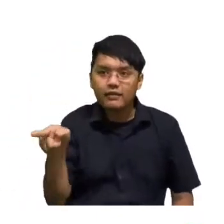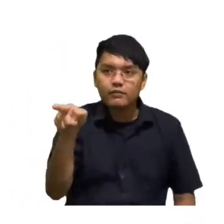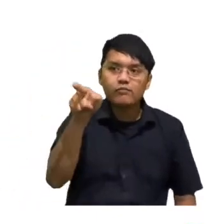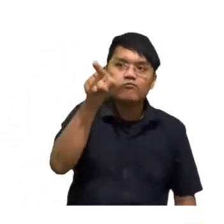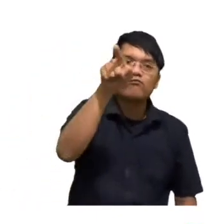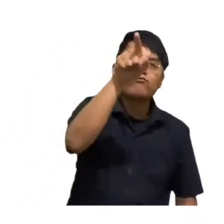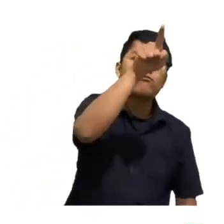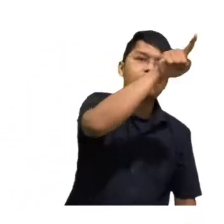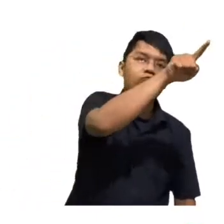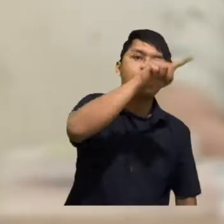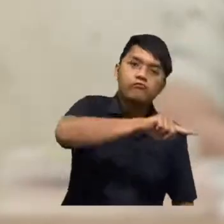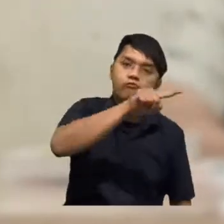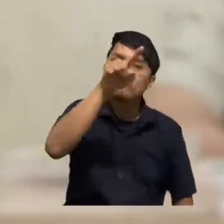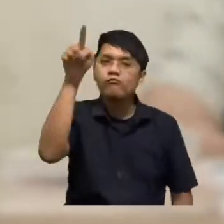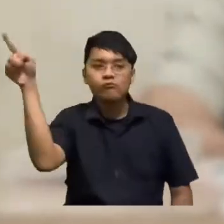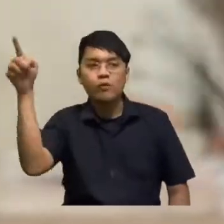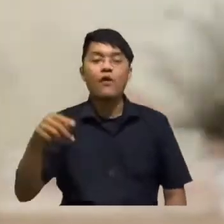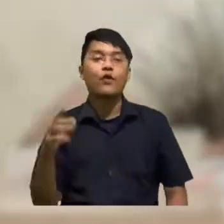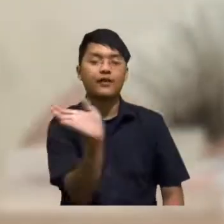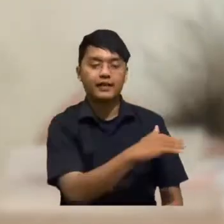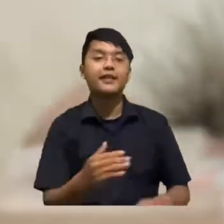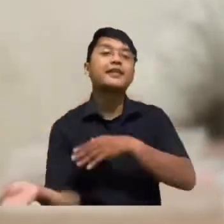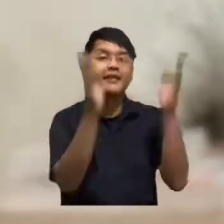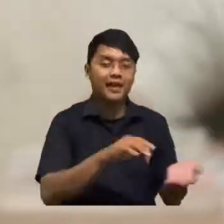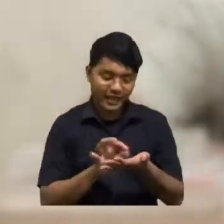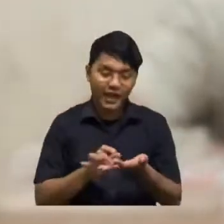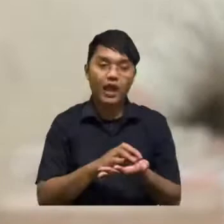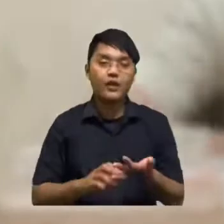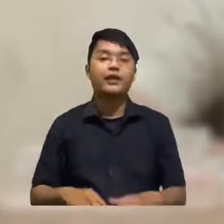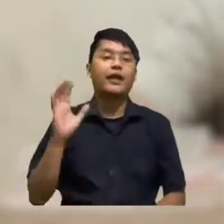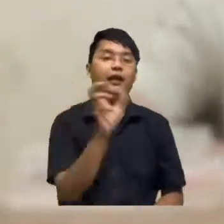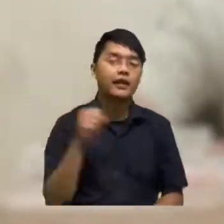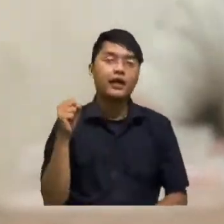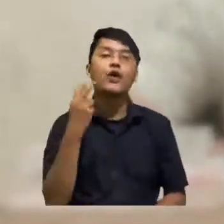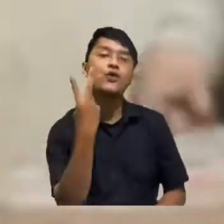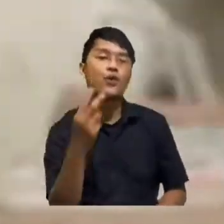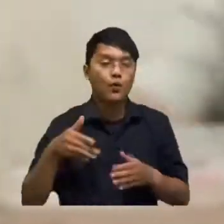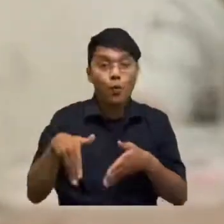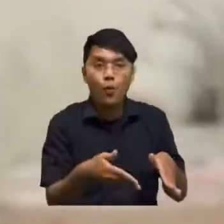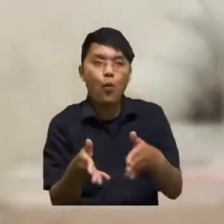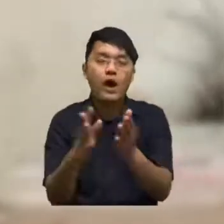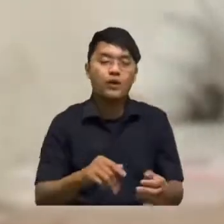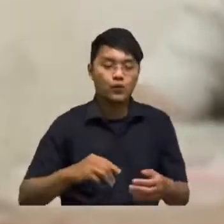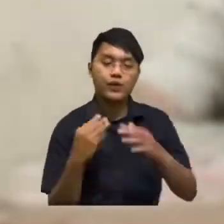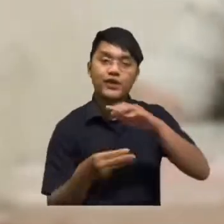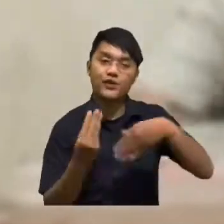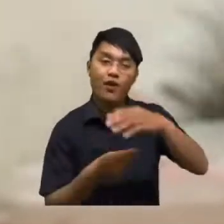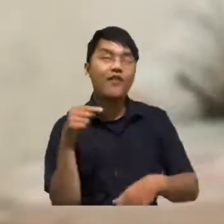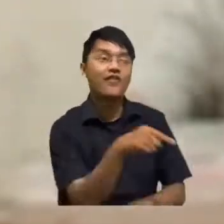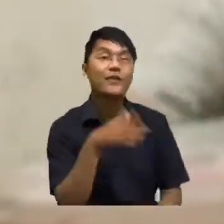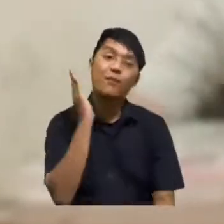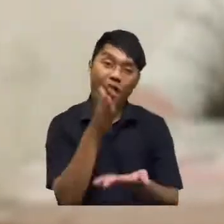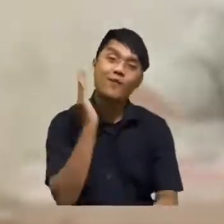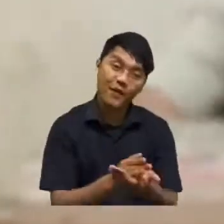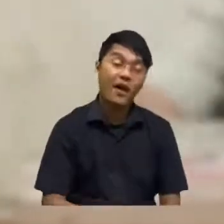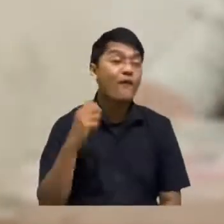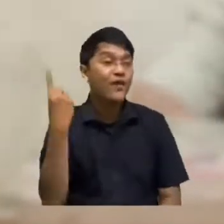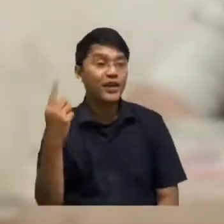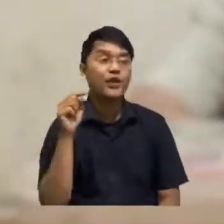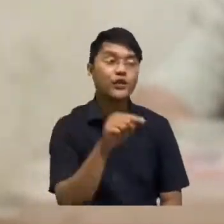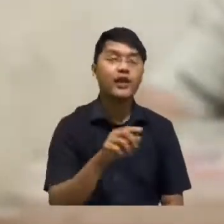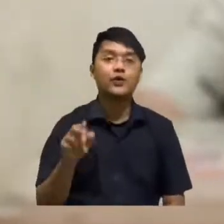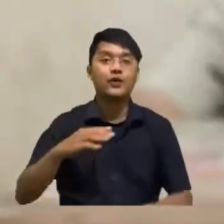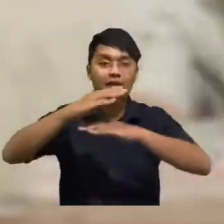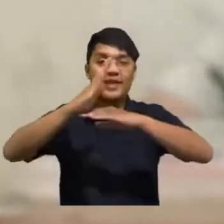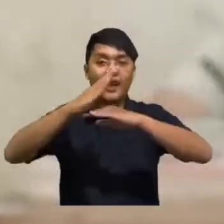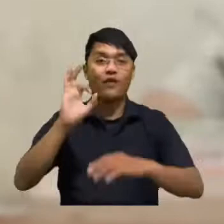length R. For the next calculation, we take 2 ways of solution to solve this problem. First, you can use the